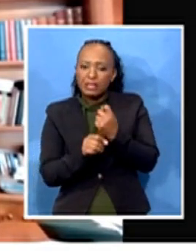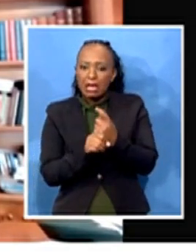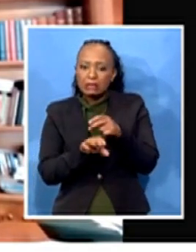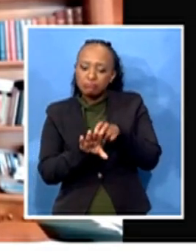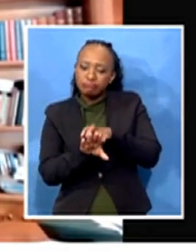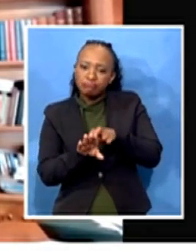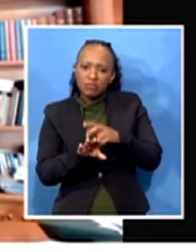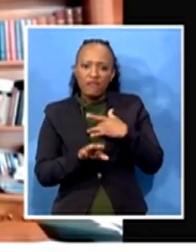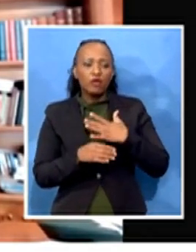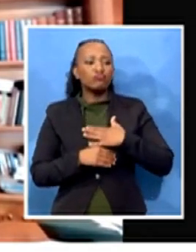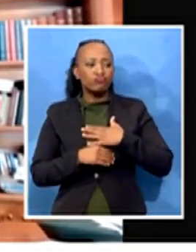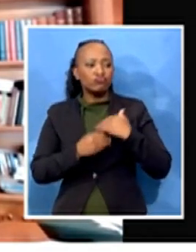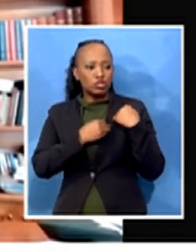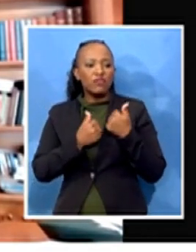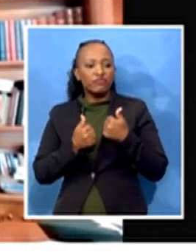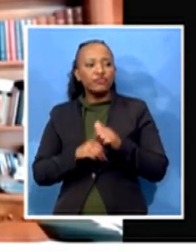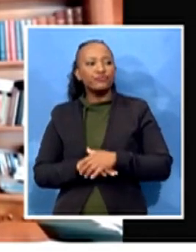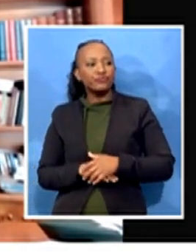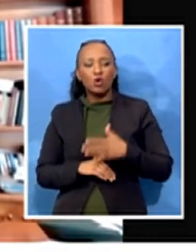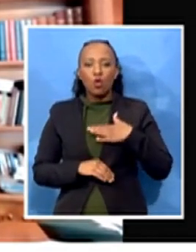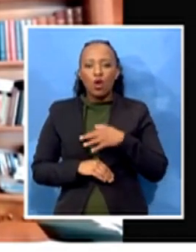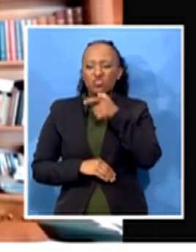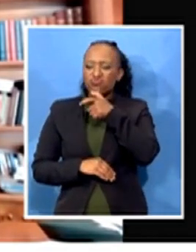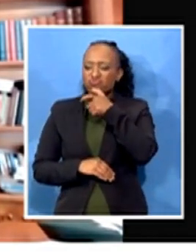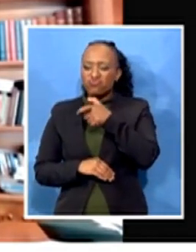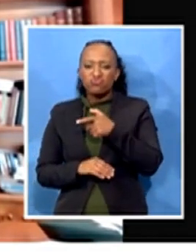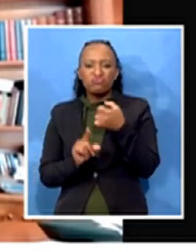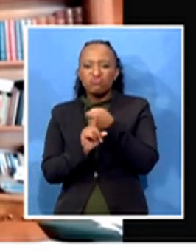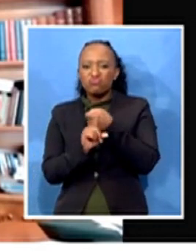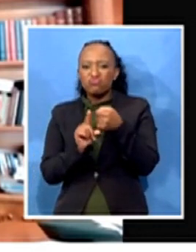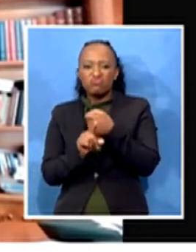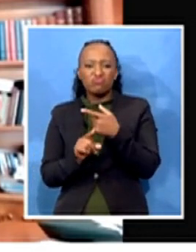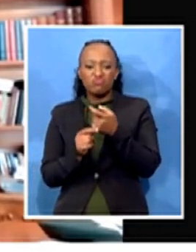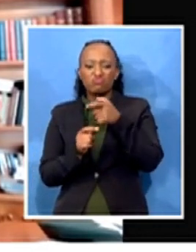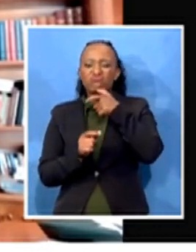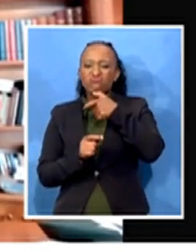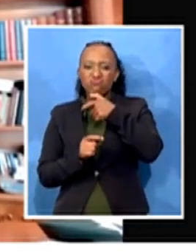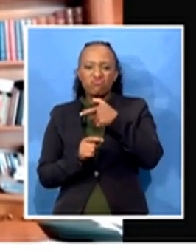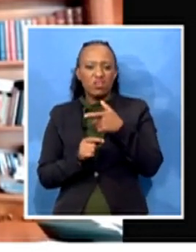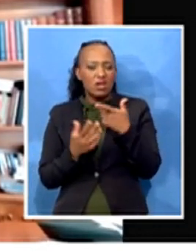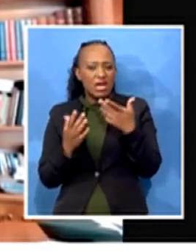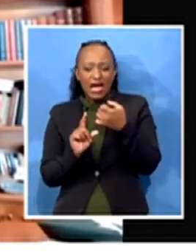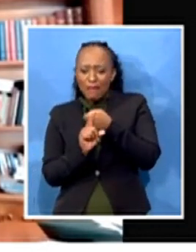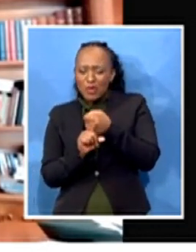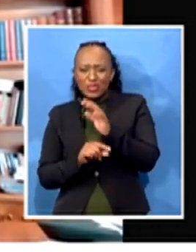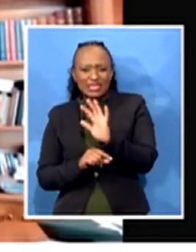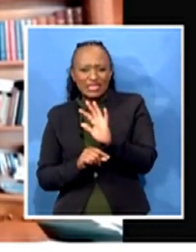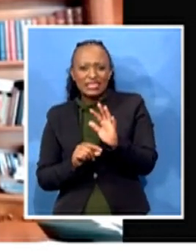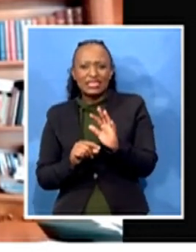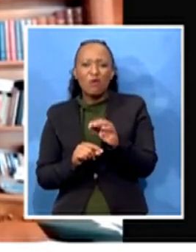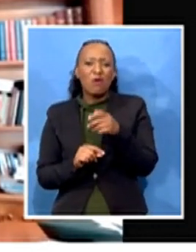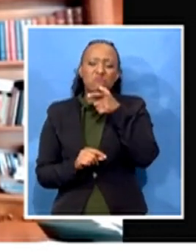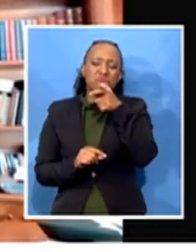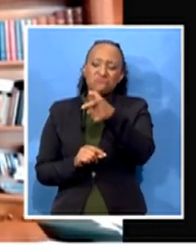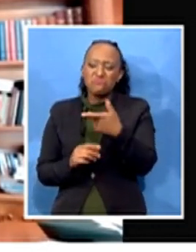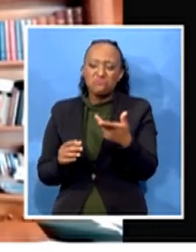abuse, free of being degraded, free of being called names, and even in our